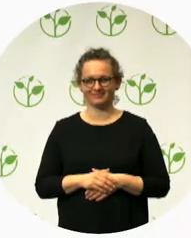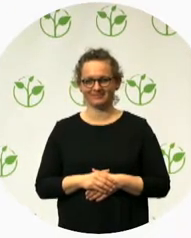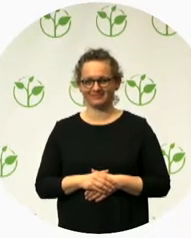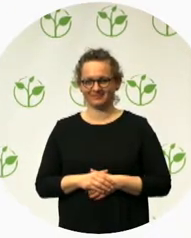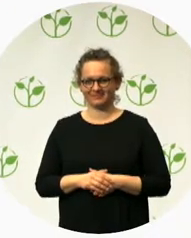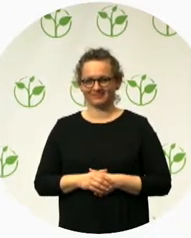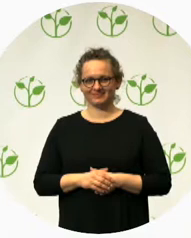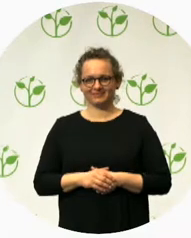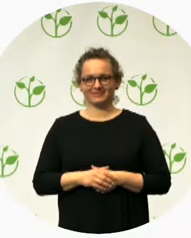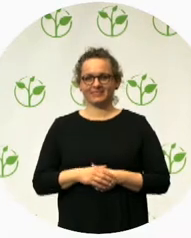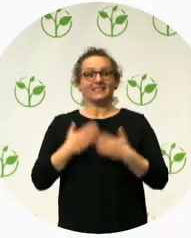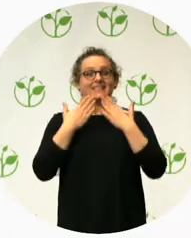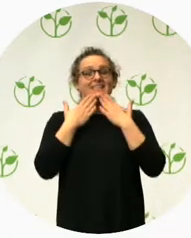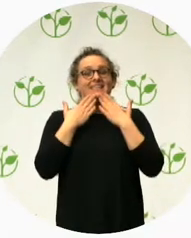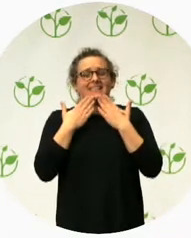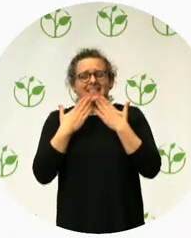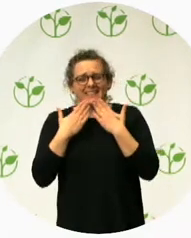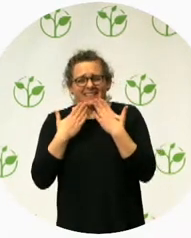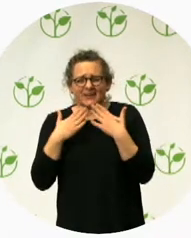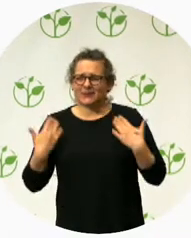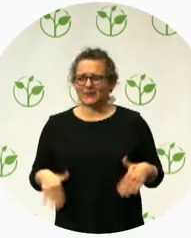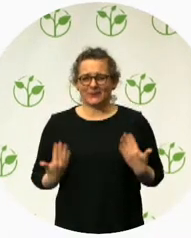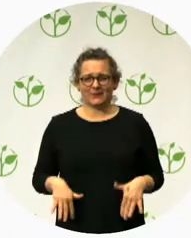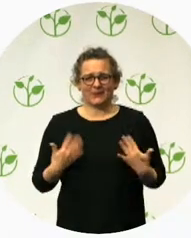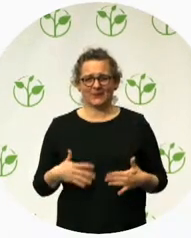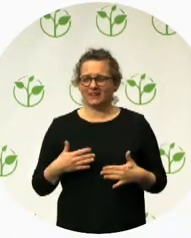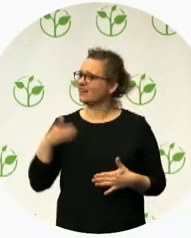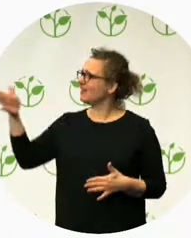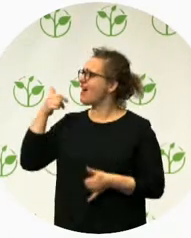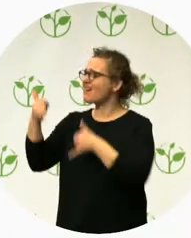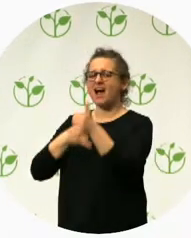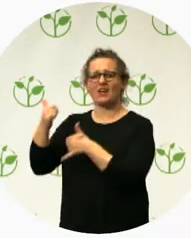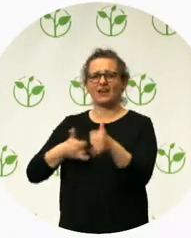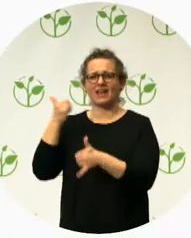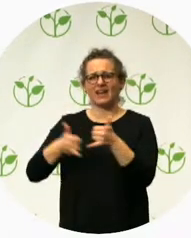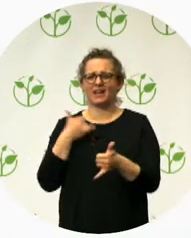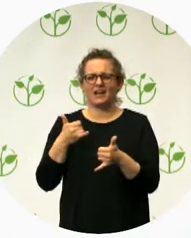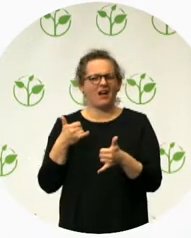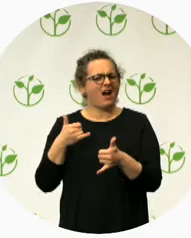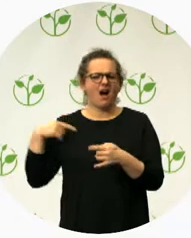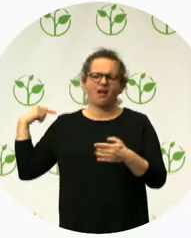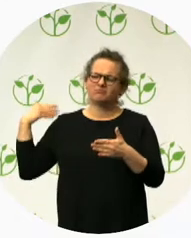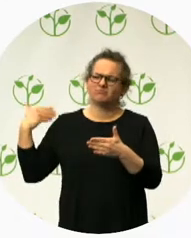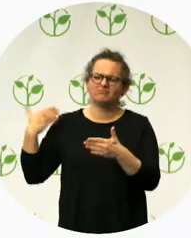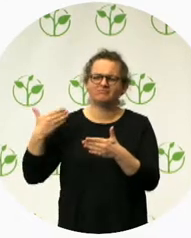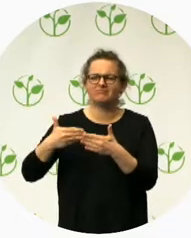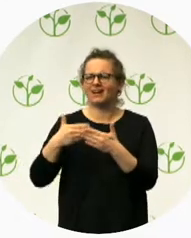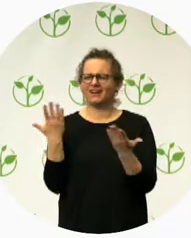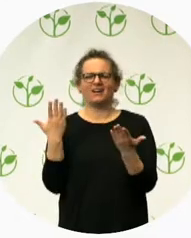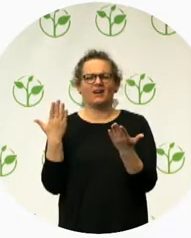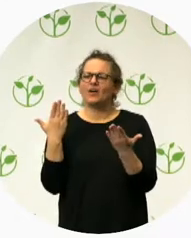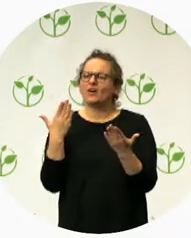Thank you very, very much, Caroline, for this nice entry you gave me.